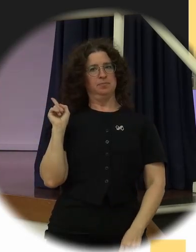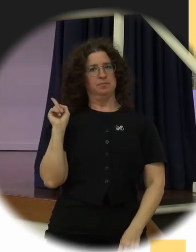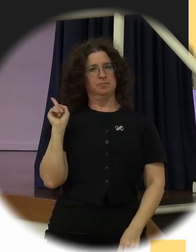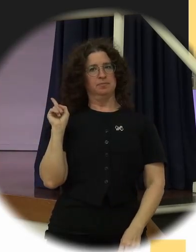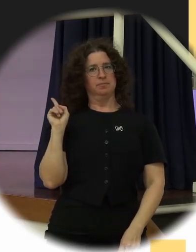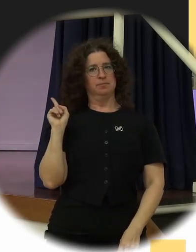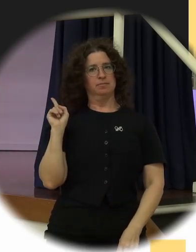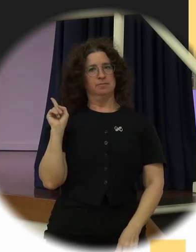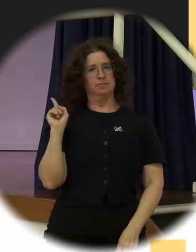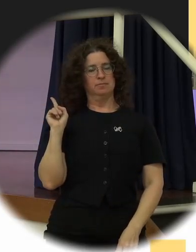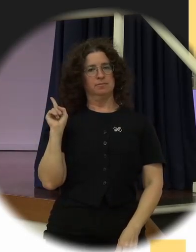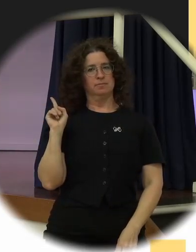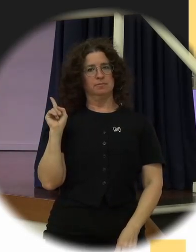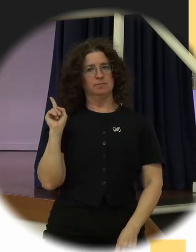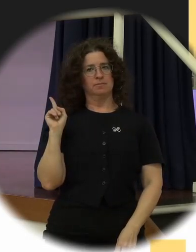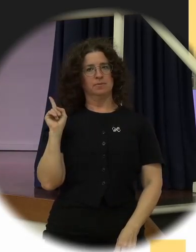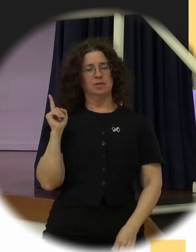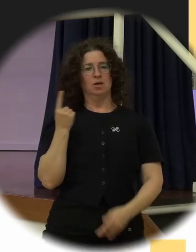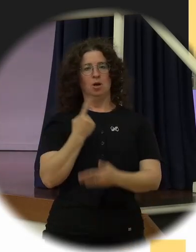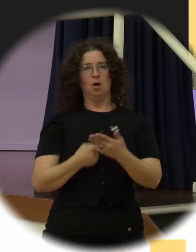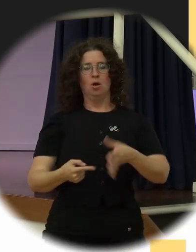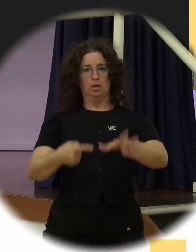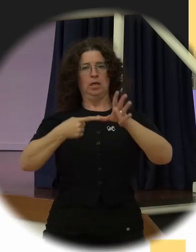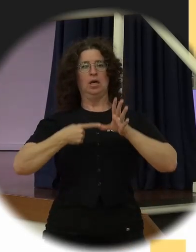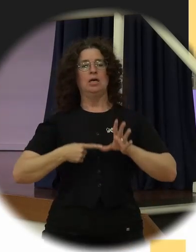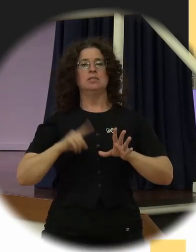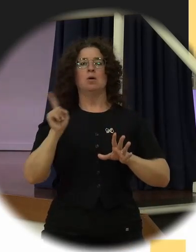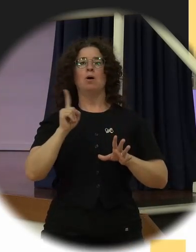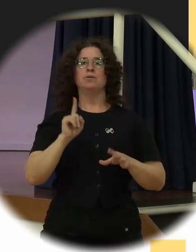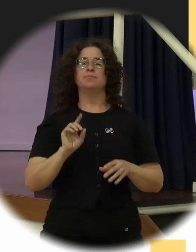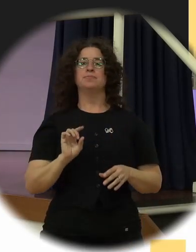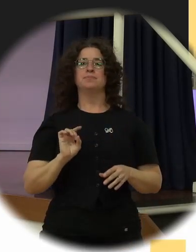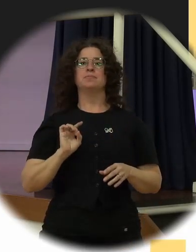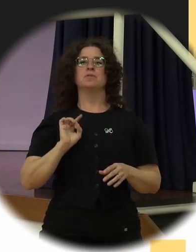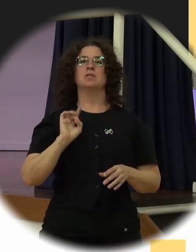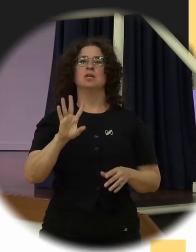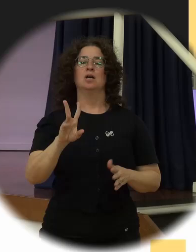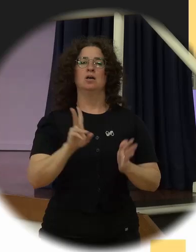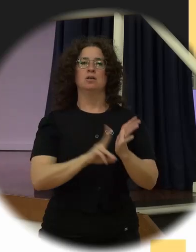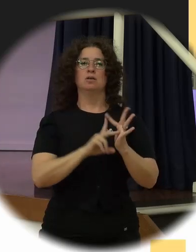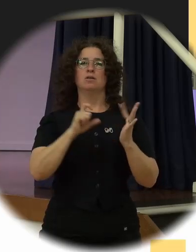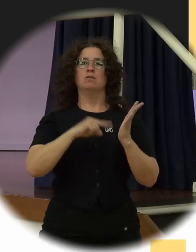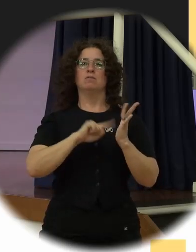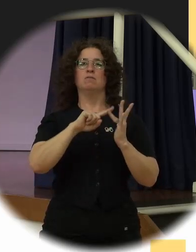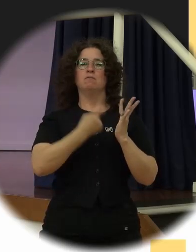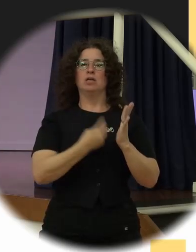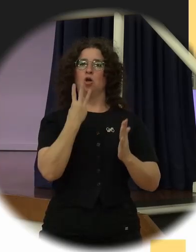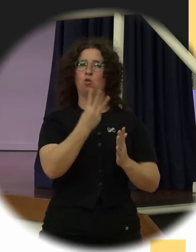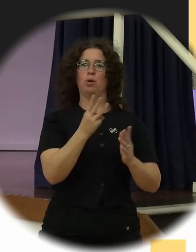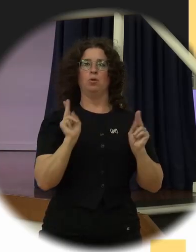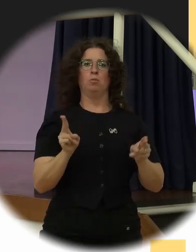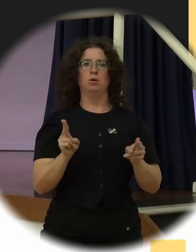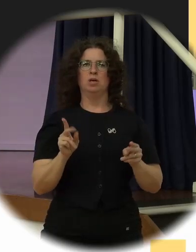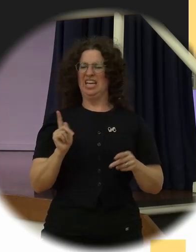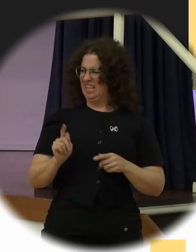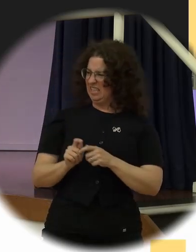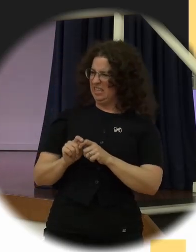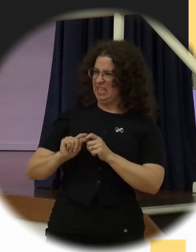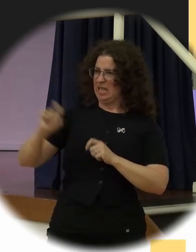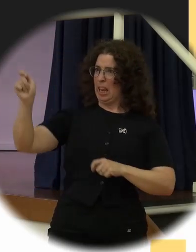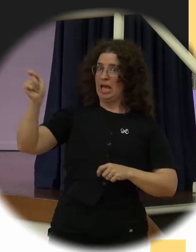it. All it's returning is it's got an output of vector 3 normal. Is this a laser pointer